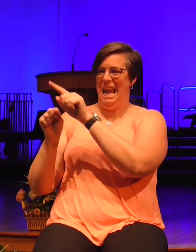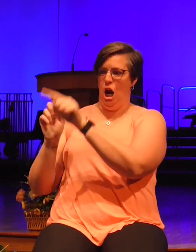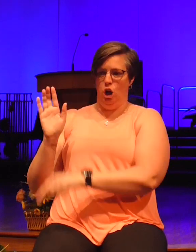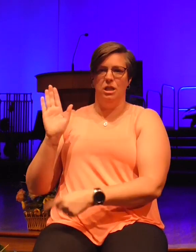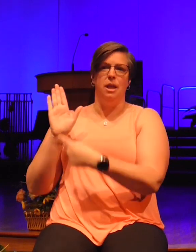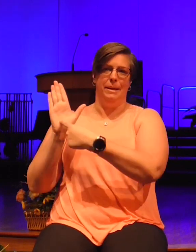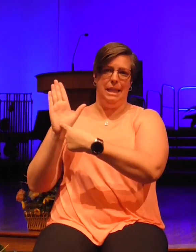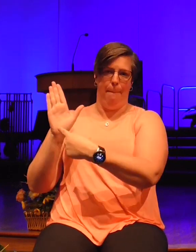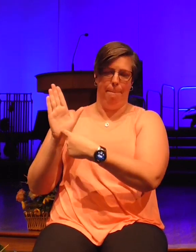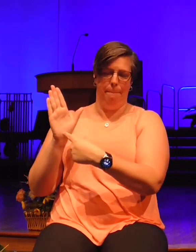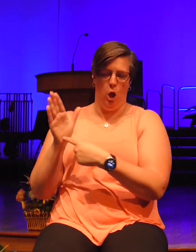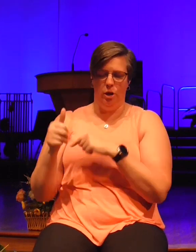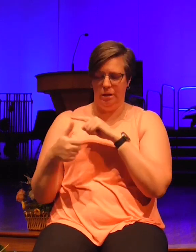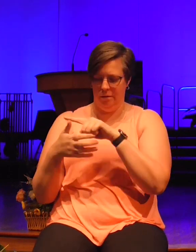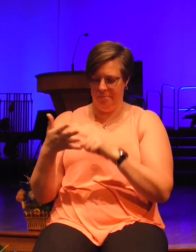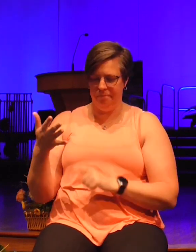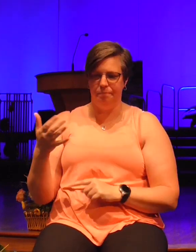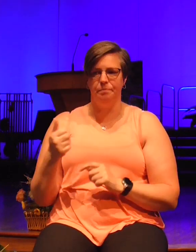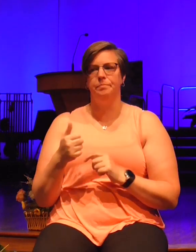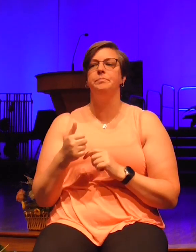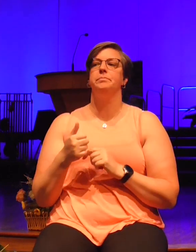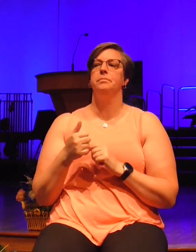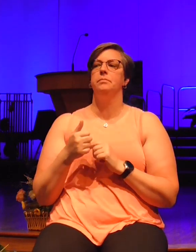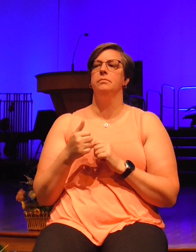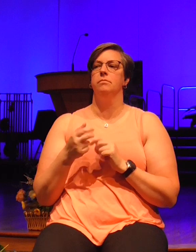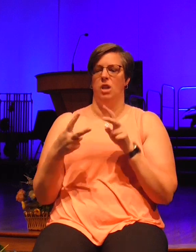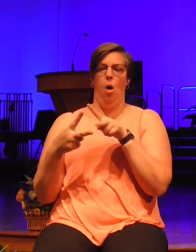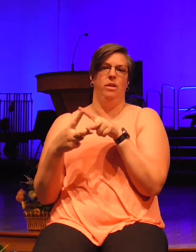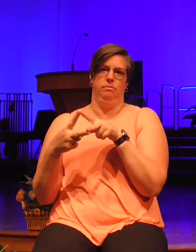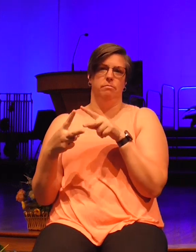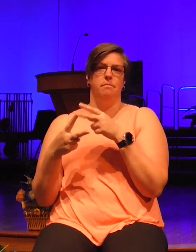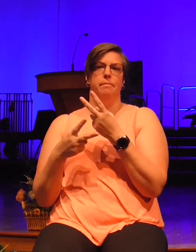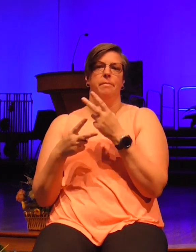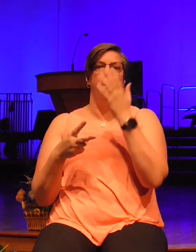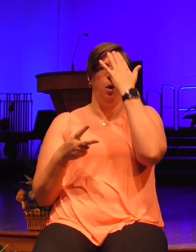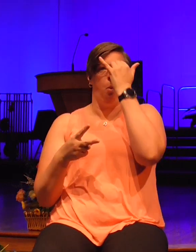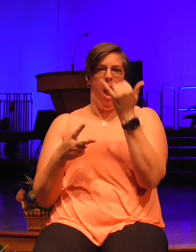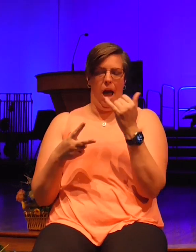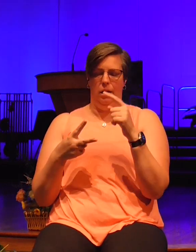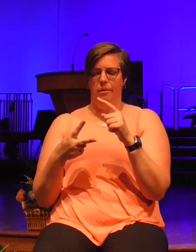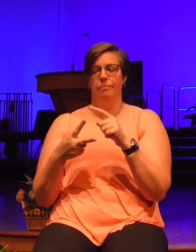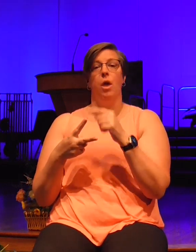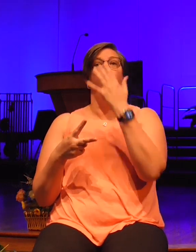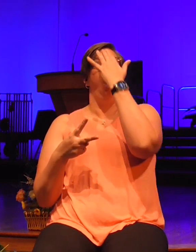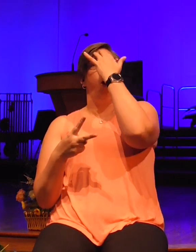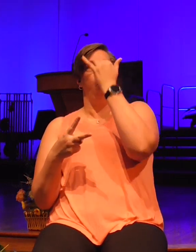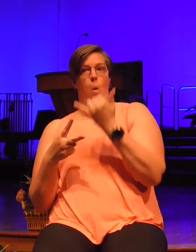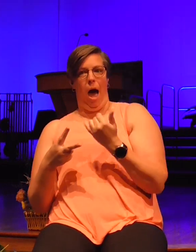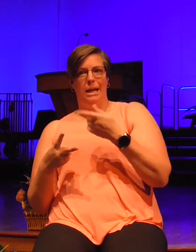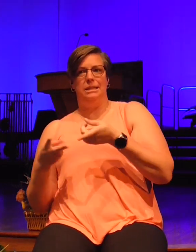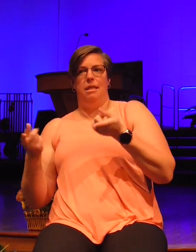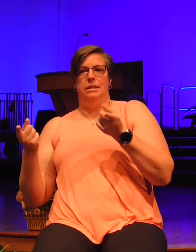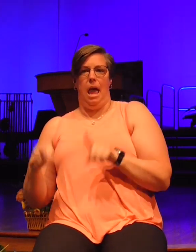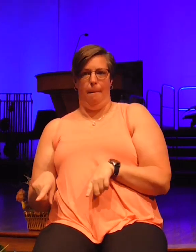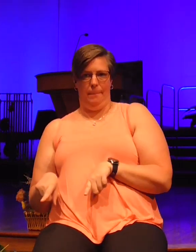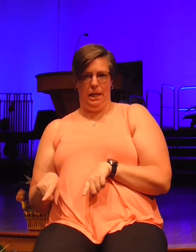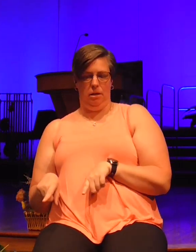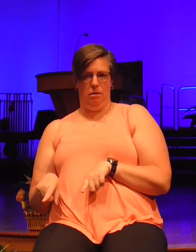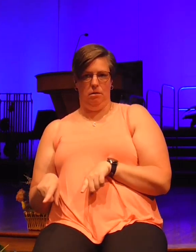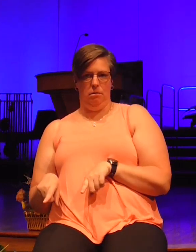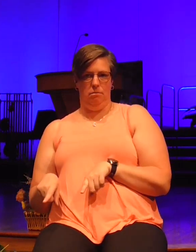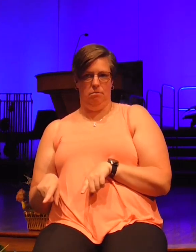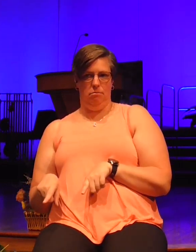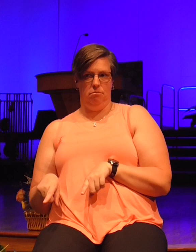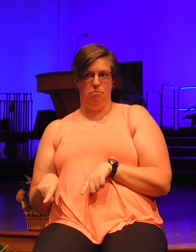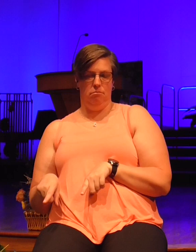pay attention to. They both begin with why. The first one is, why is this happening? And